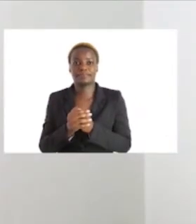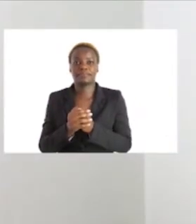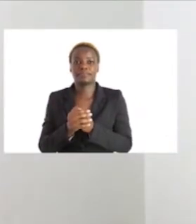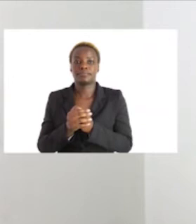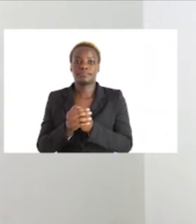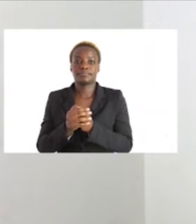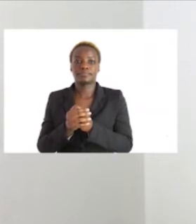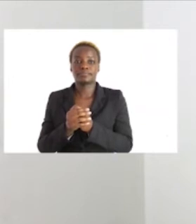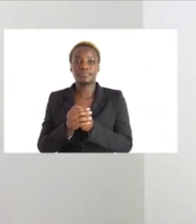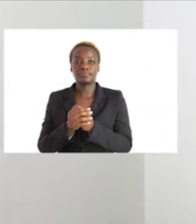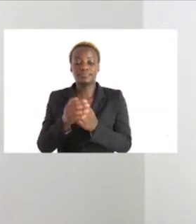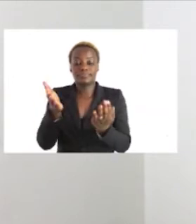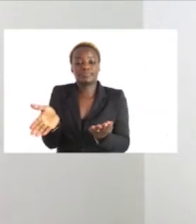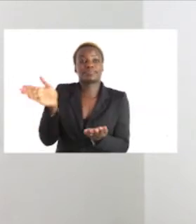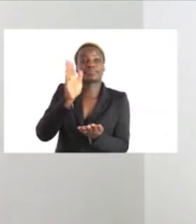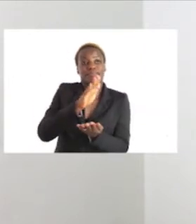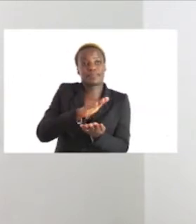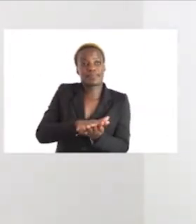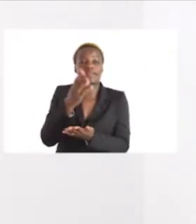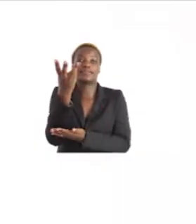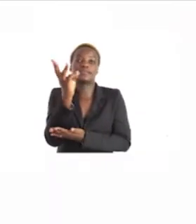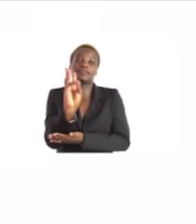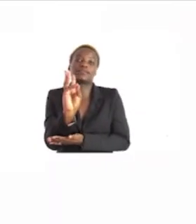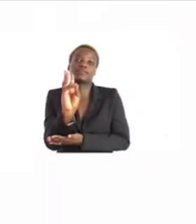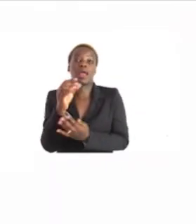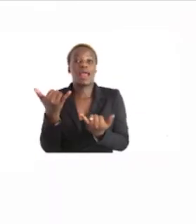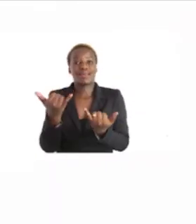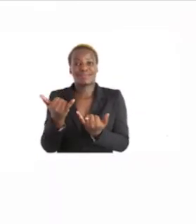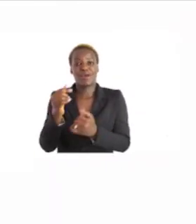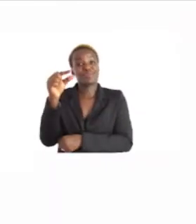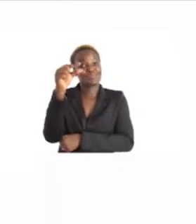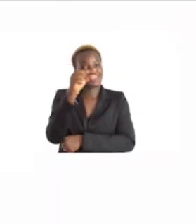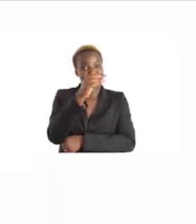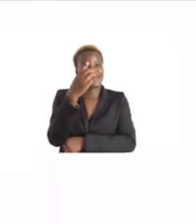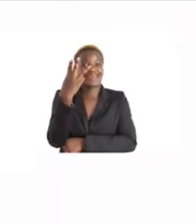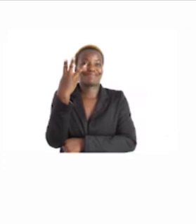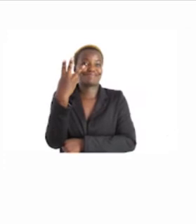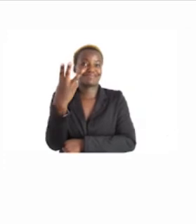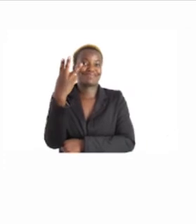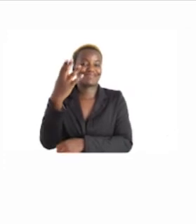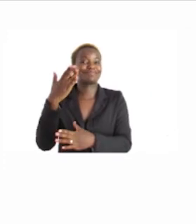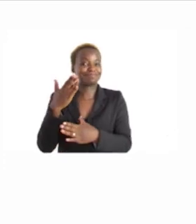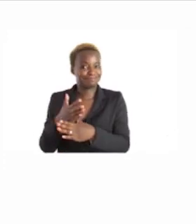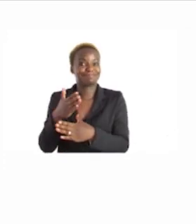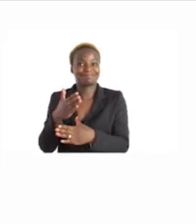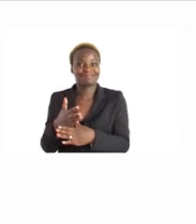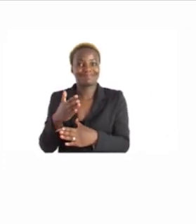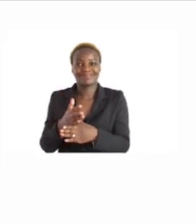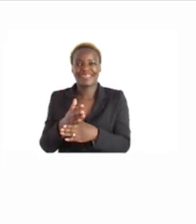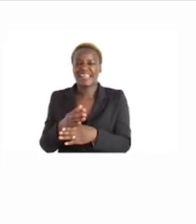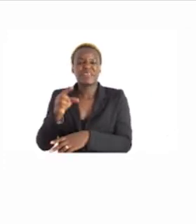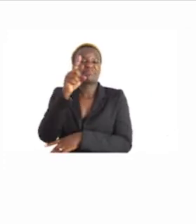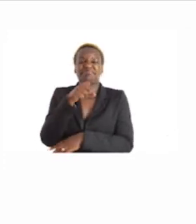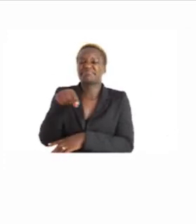Let us quickly turn to page 6. Now it's the grade 3 level, whereby we are no longer going